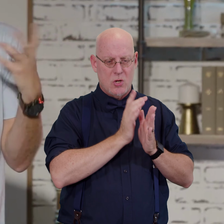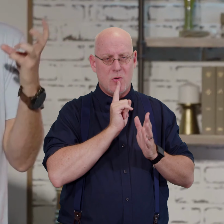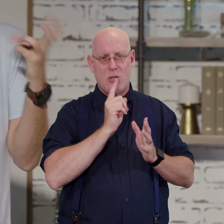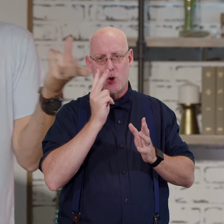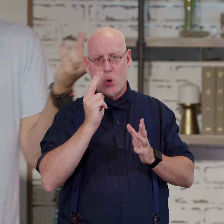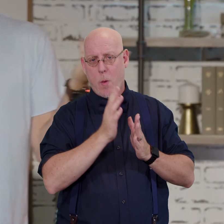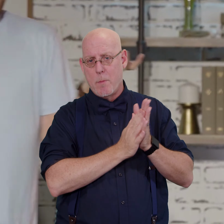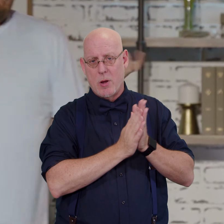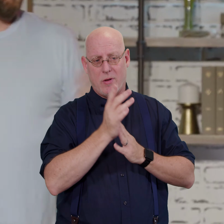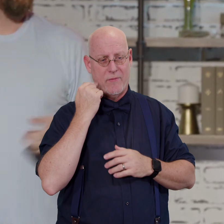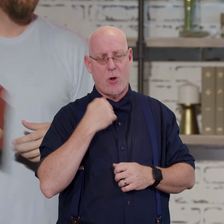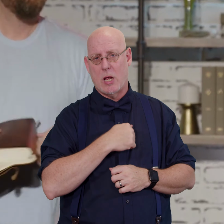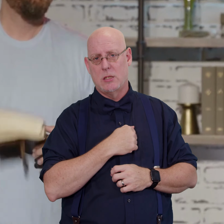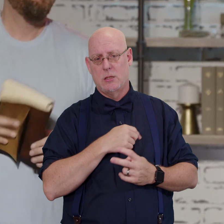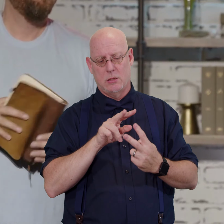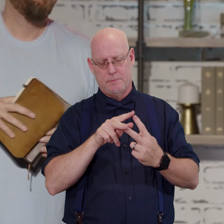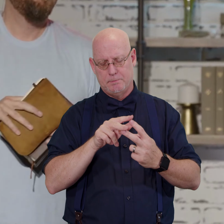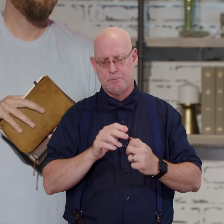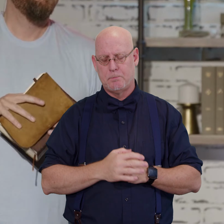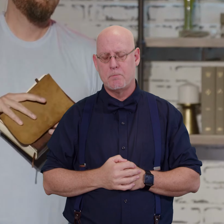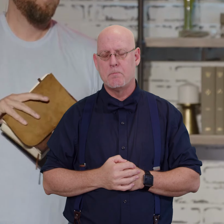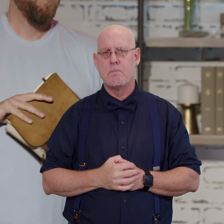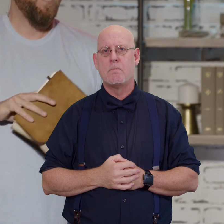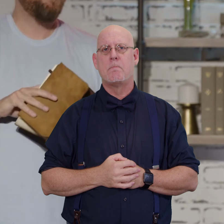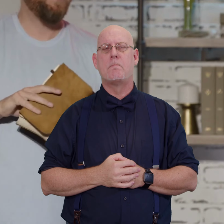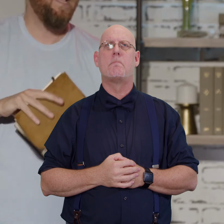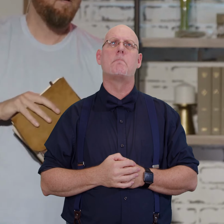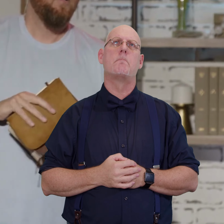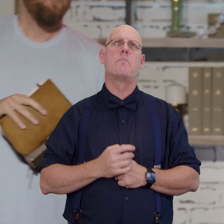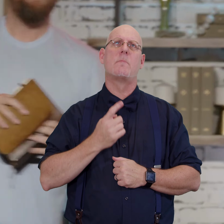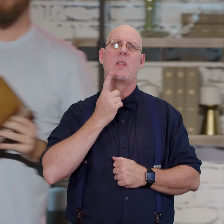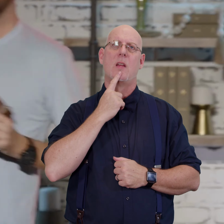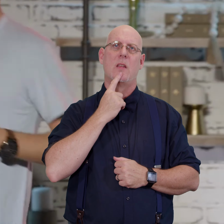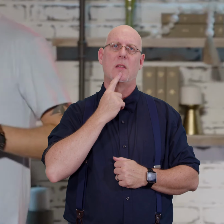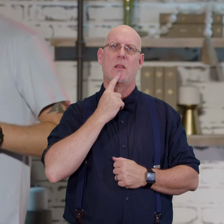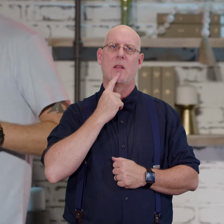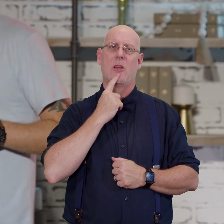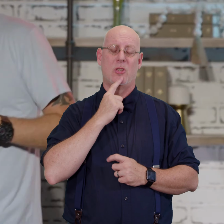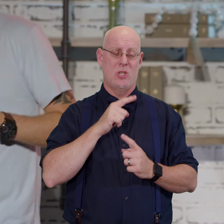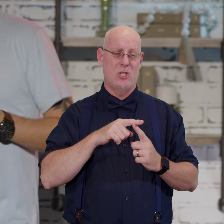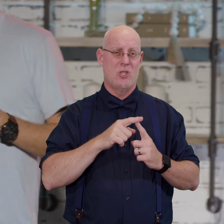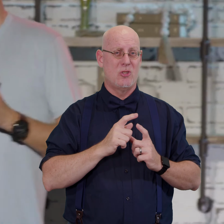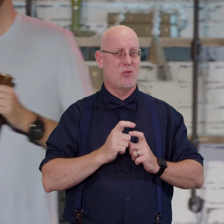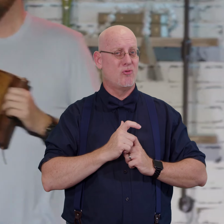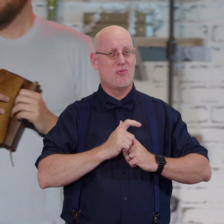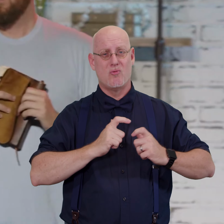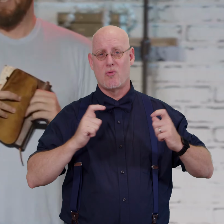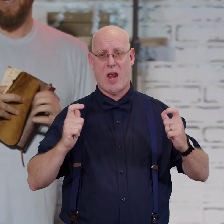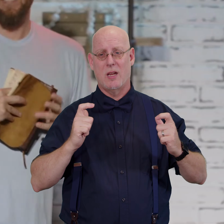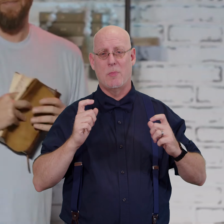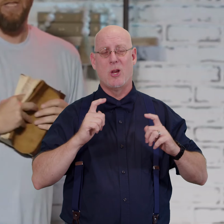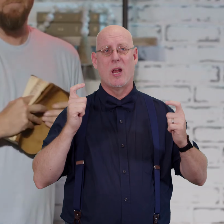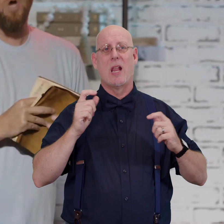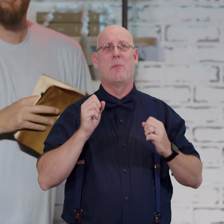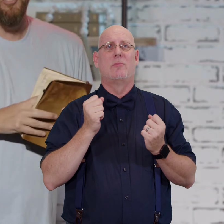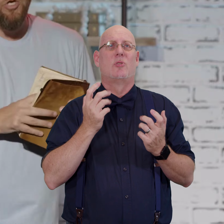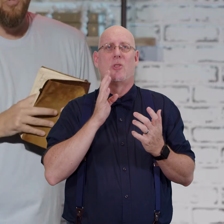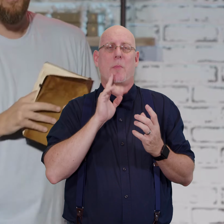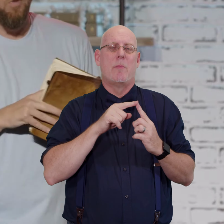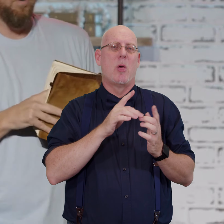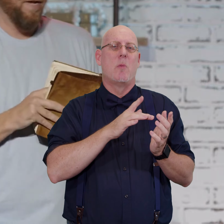really two motivators for us. I would say, far and away, the greatest, and by greatest I mean the